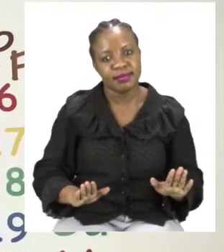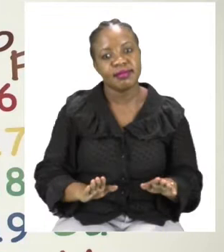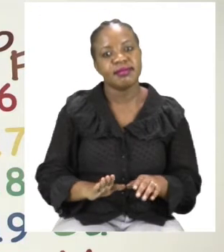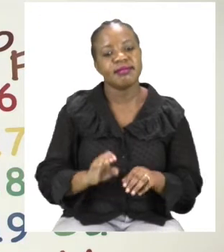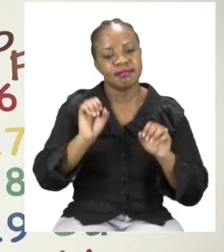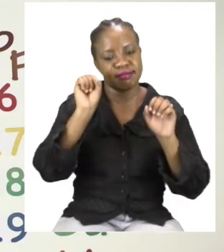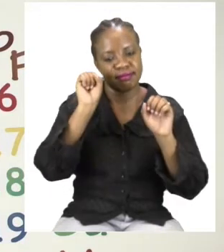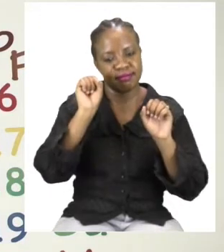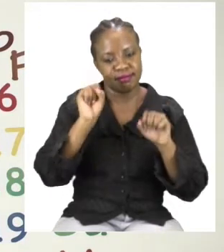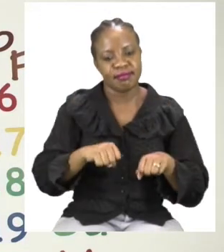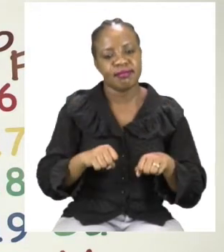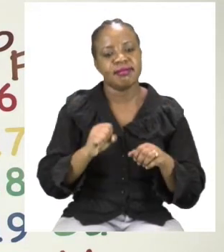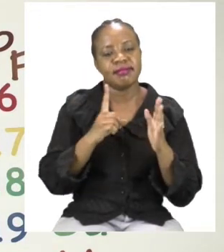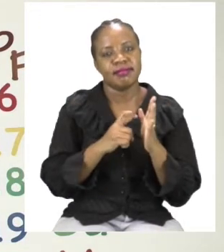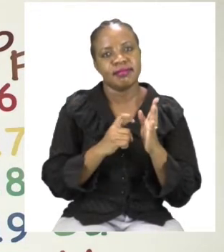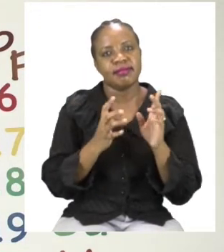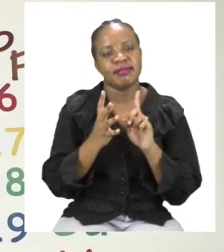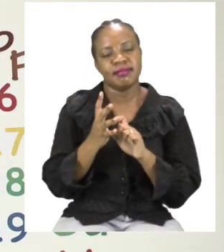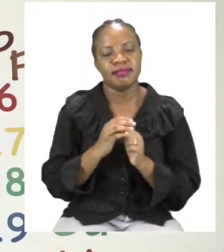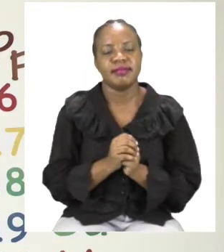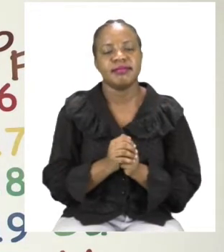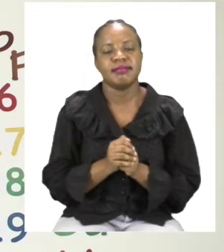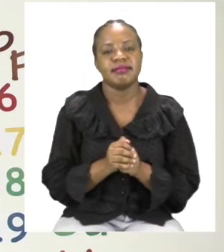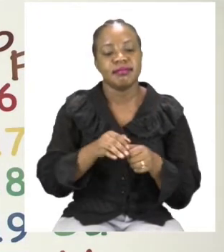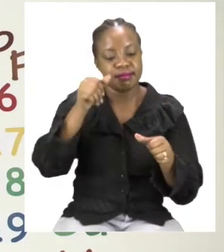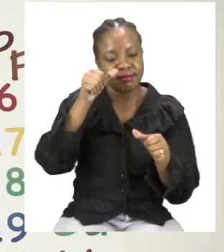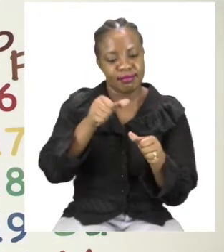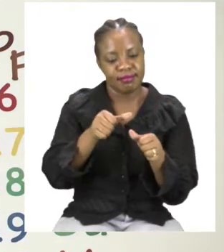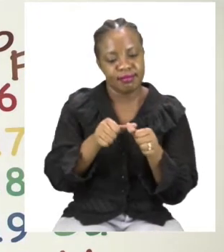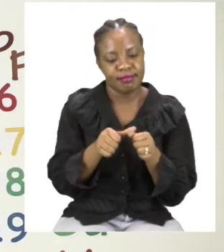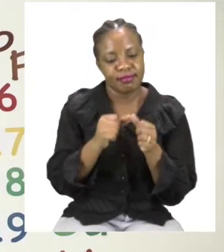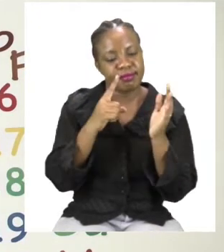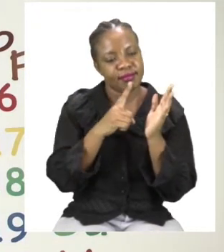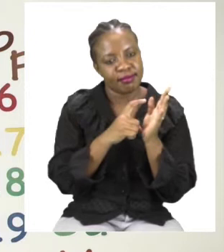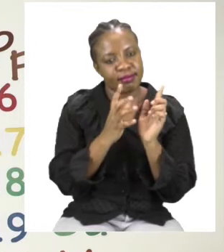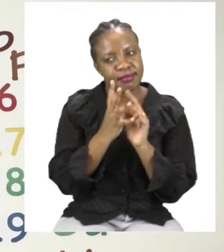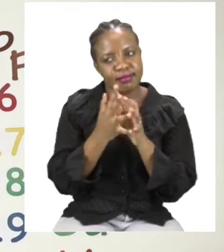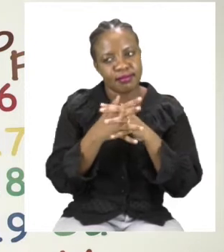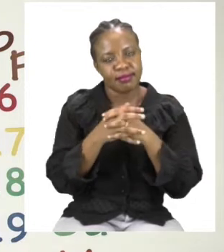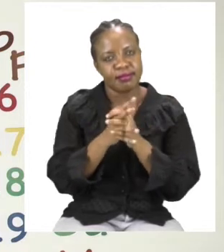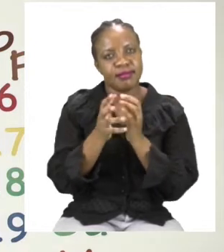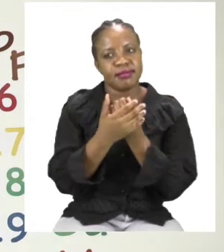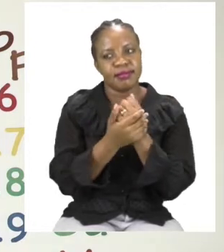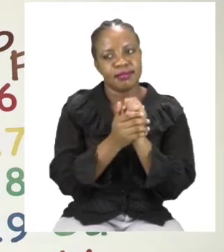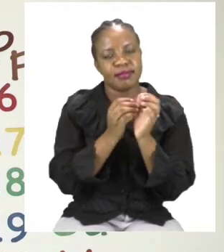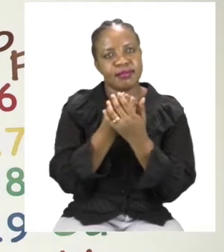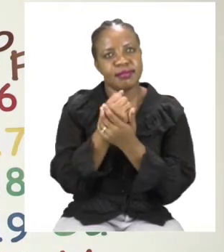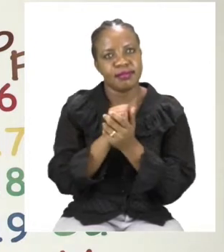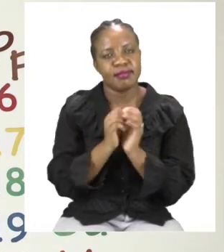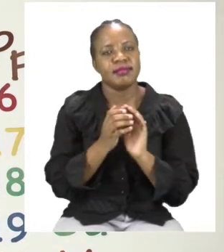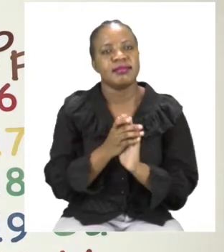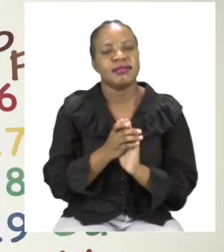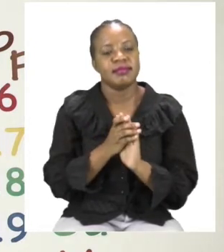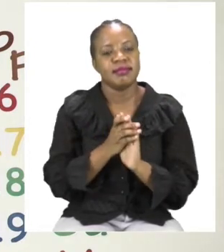to sanitize. Now remember, when we sanitize, we are not only protecting ourselves,